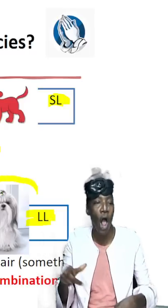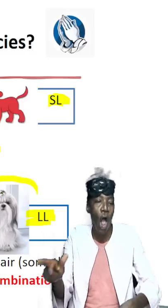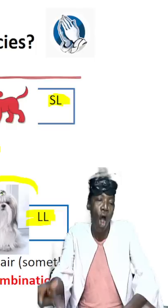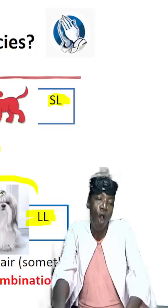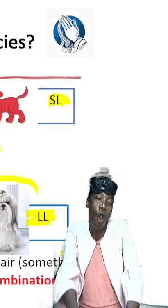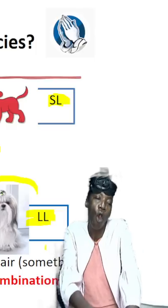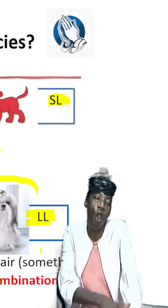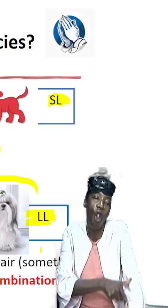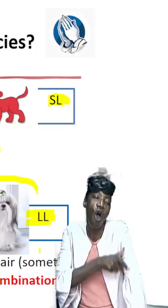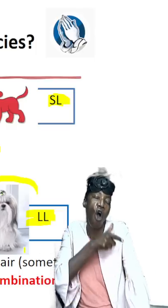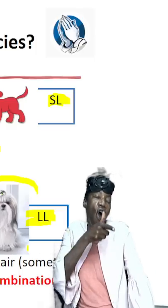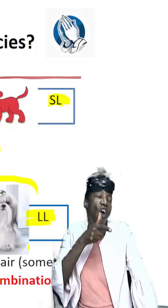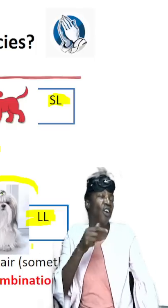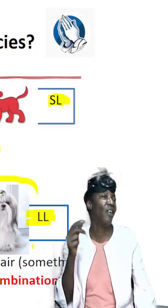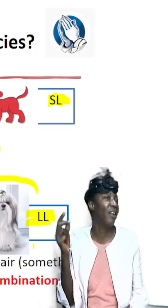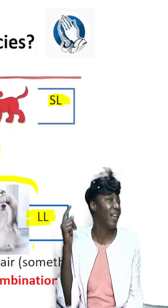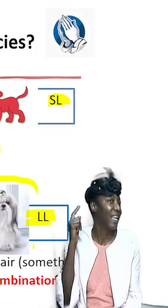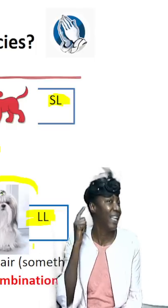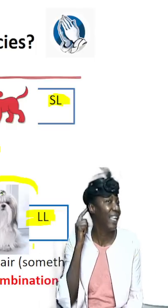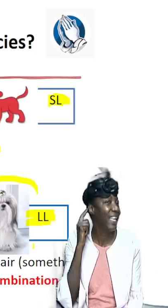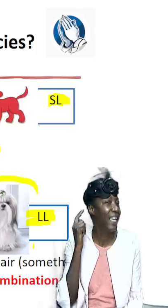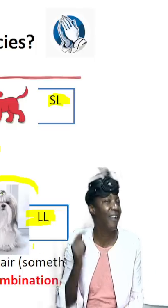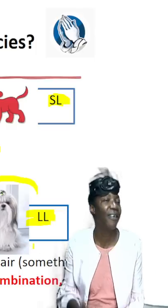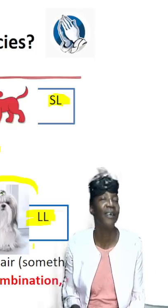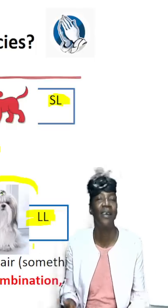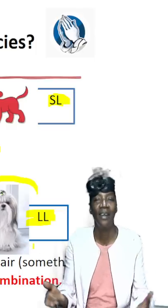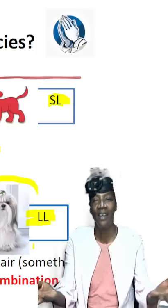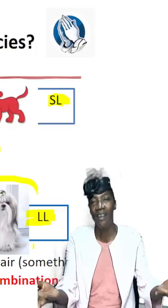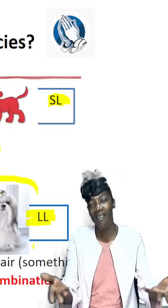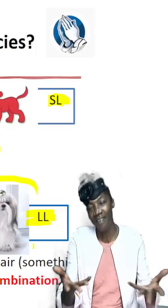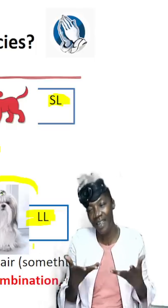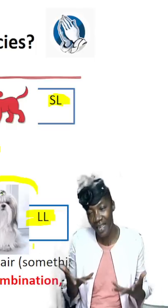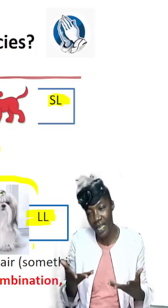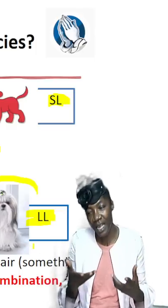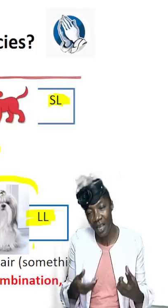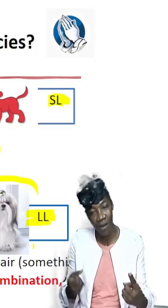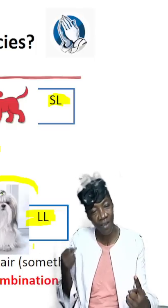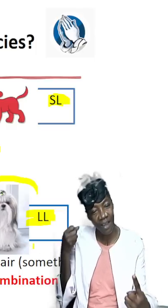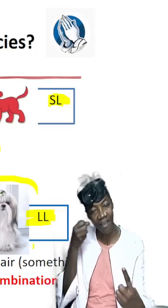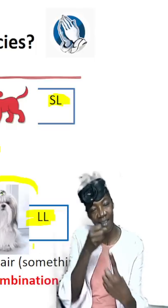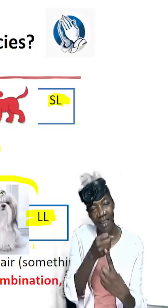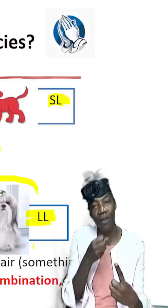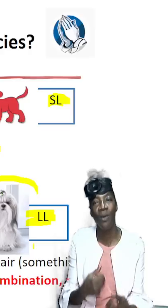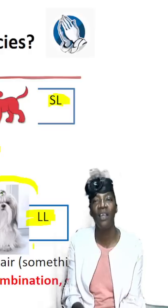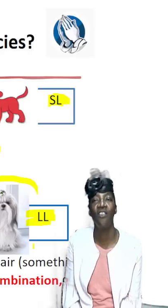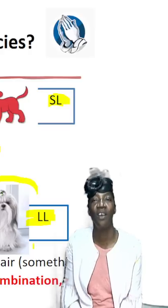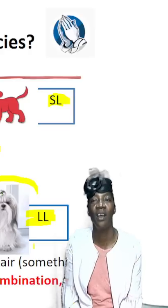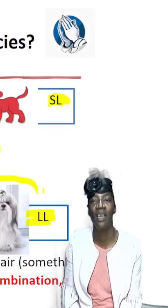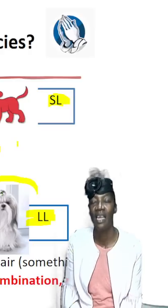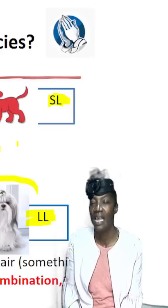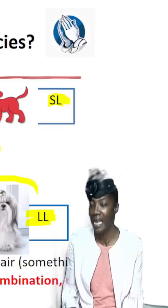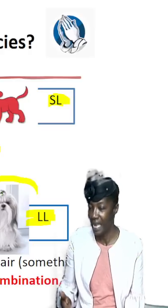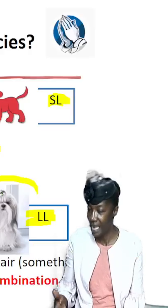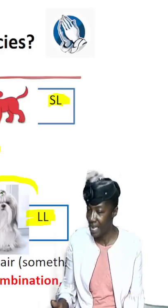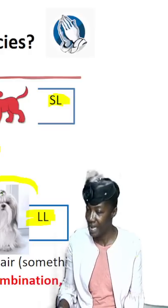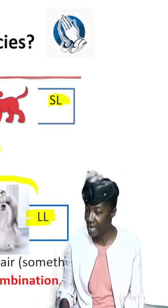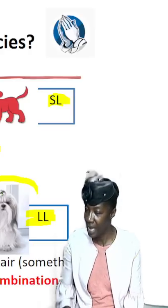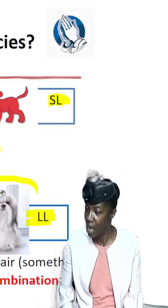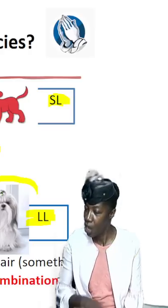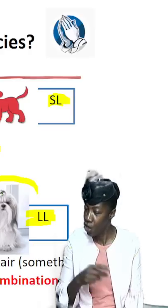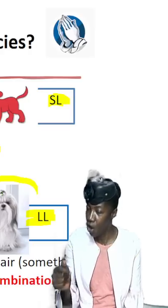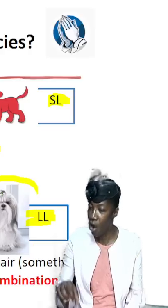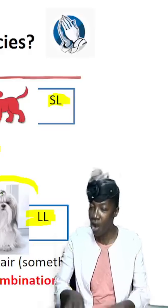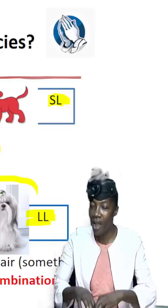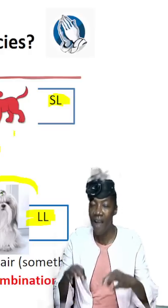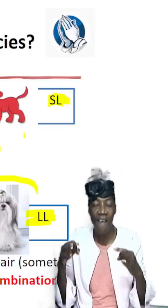long hair. So here is a situation in this dog family where mom